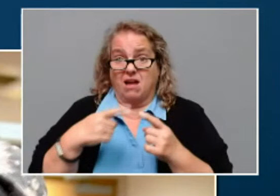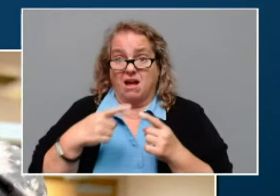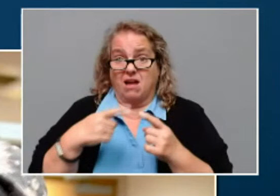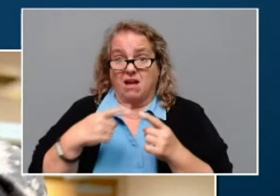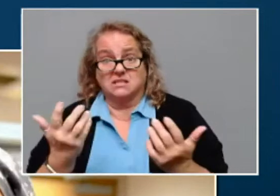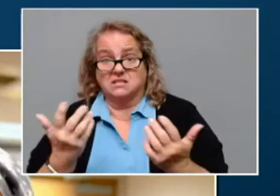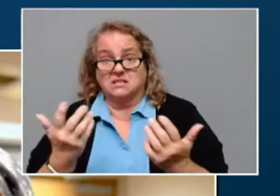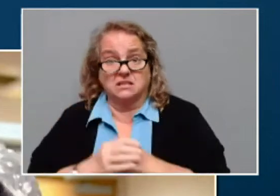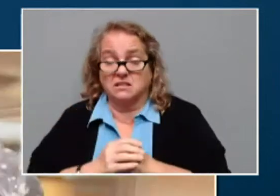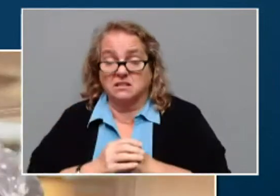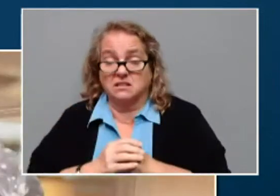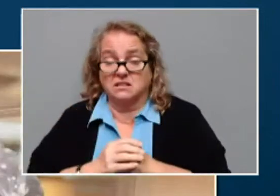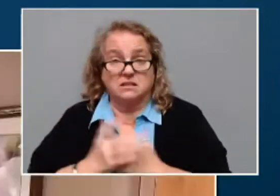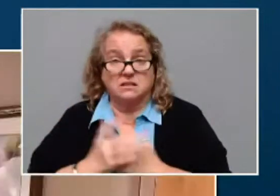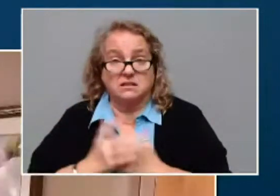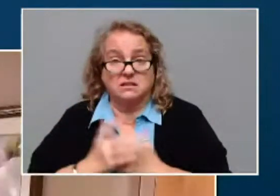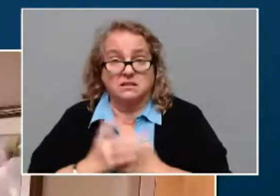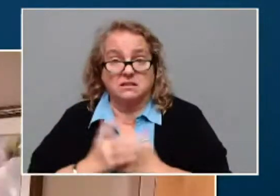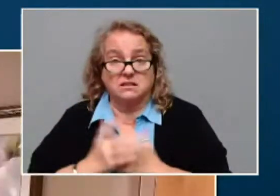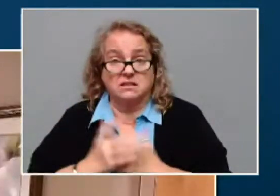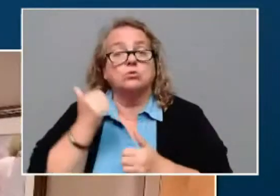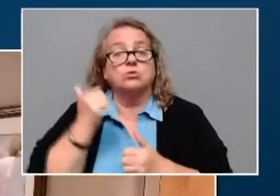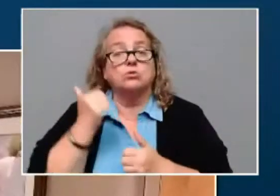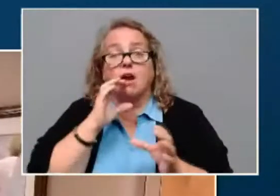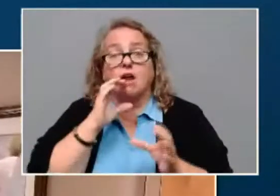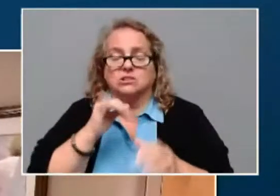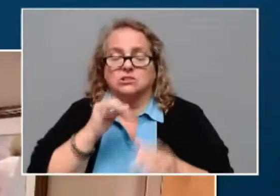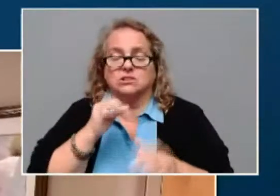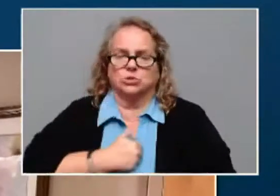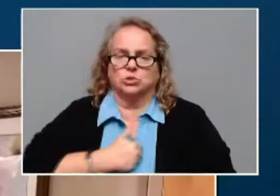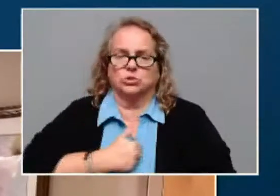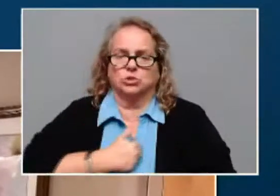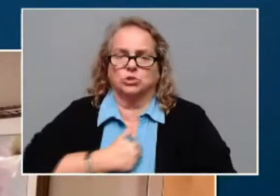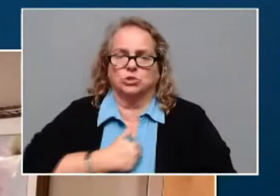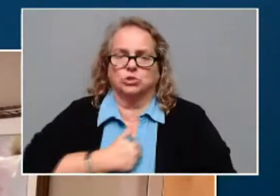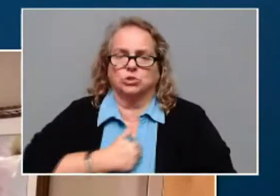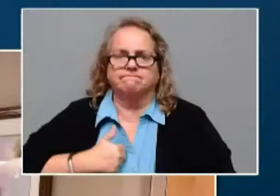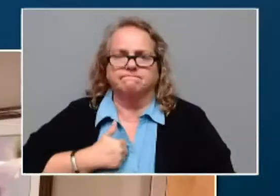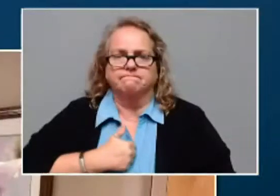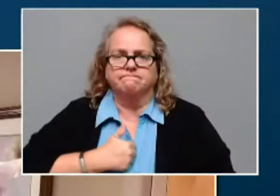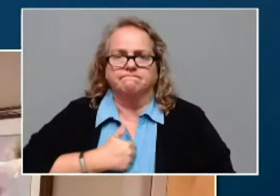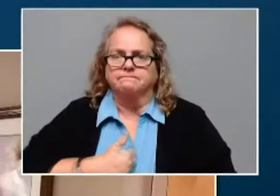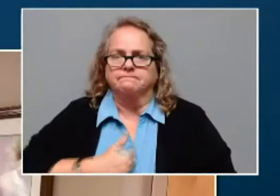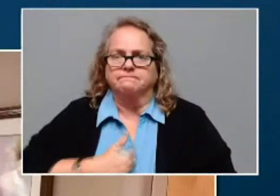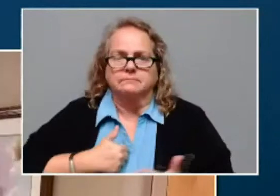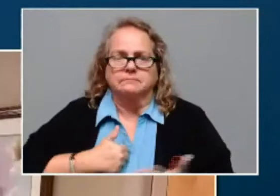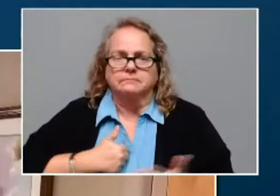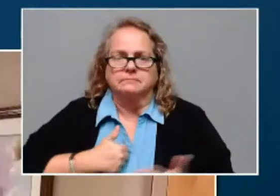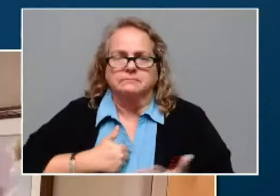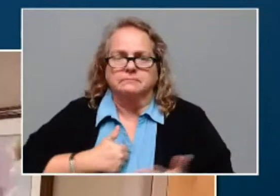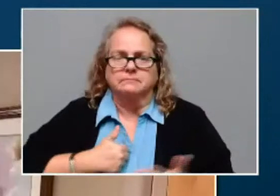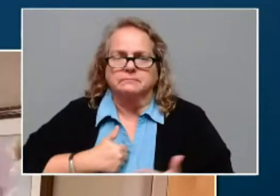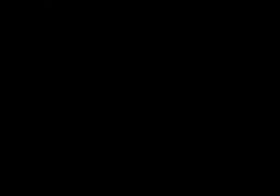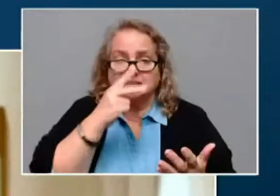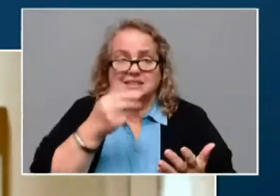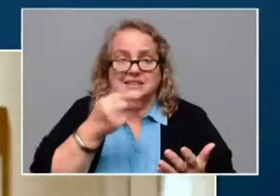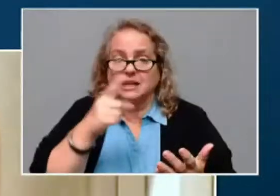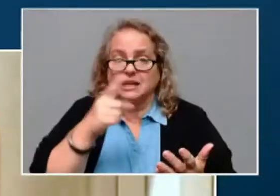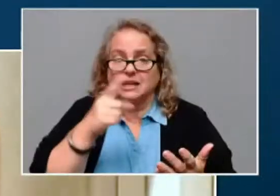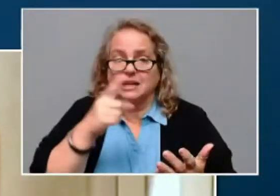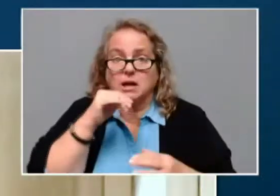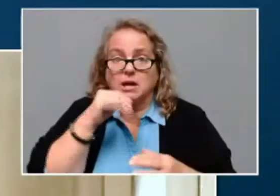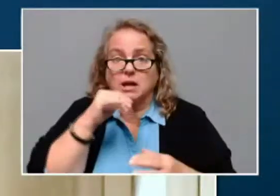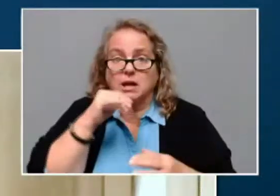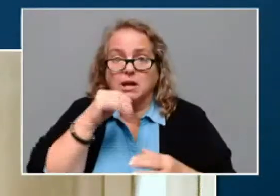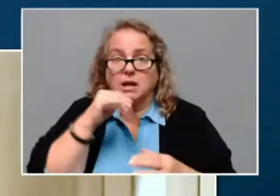regret. I've not seen anyone in my care that has not had the vaccine who's still standing by their choice not